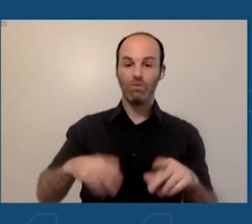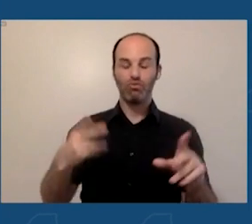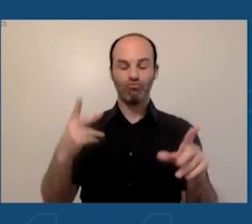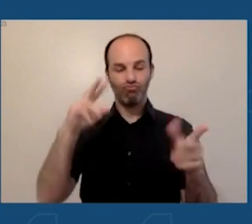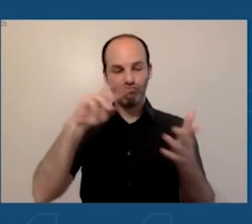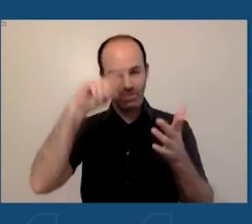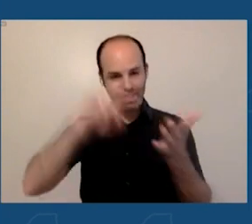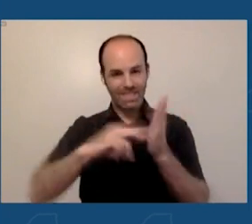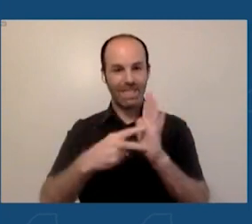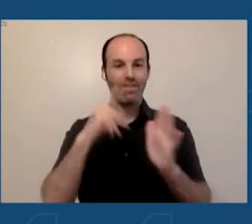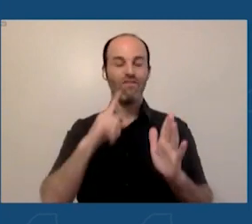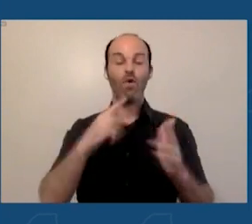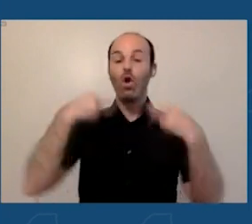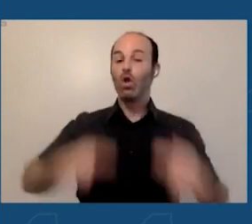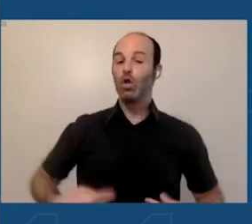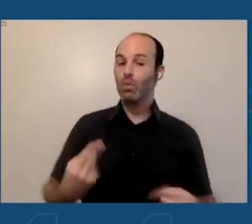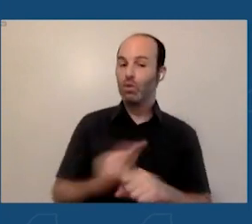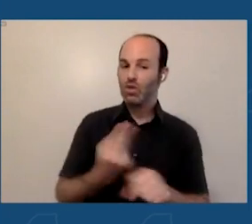into that.